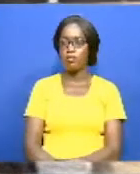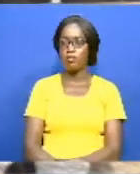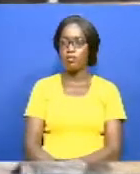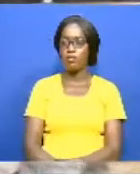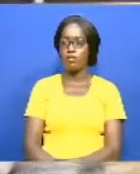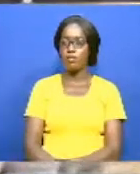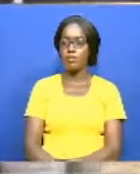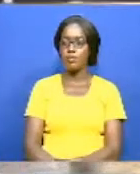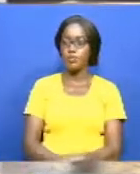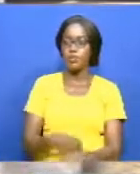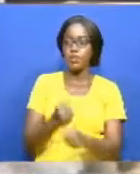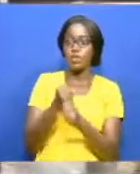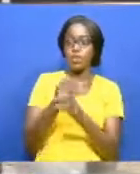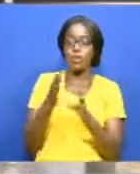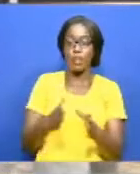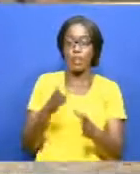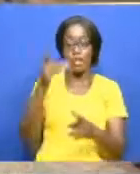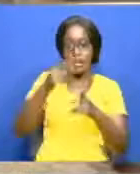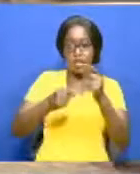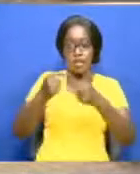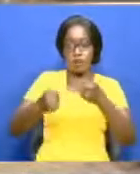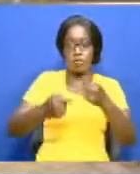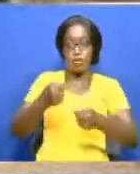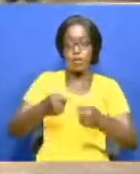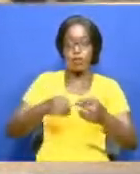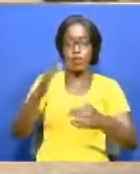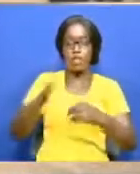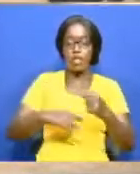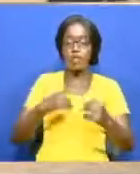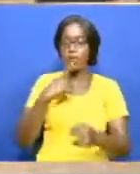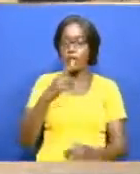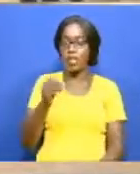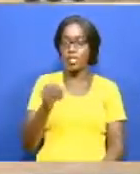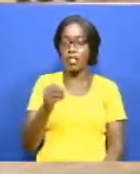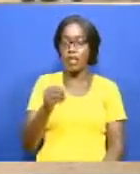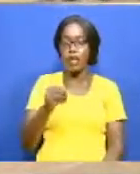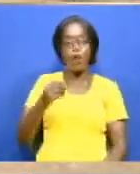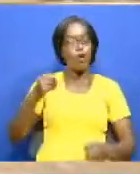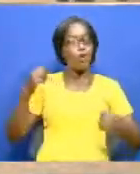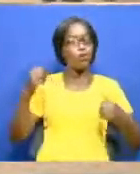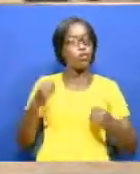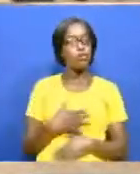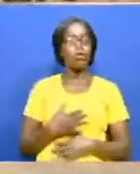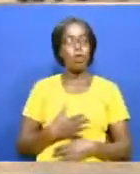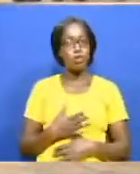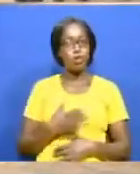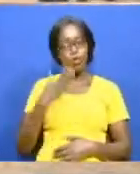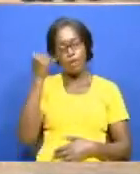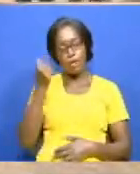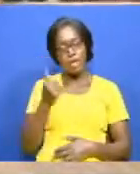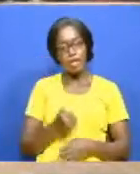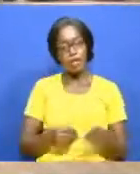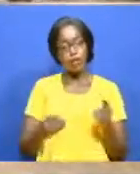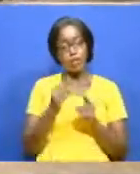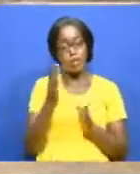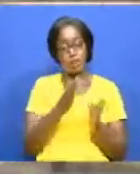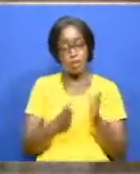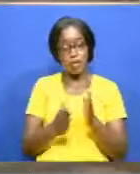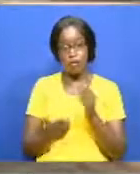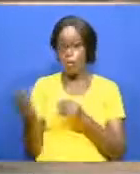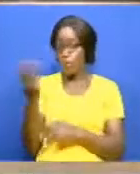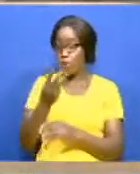The employees of the dairy processor, who are more than 100 in number, were left in disbelief after they were locked out of the meeting scheduled for Wednesday